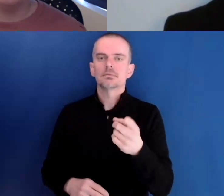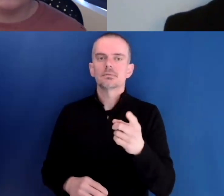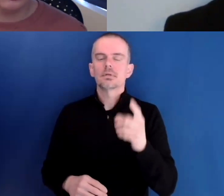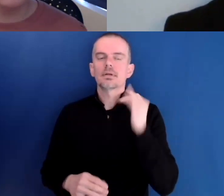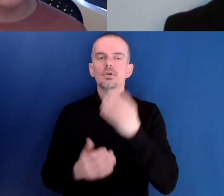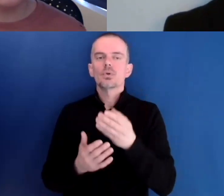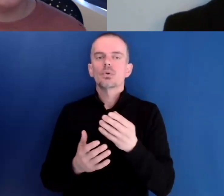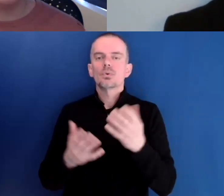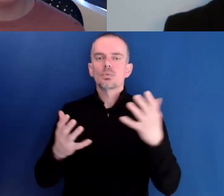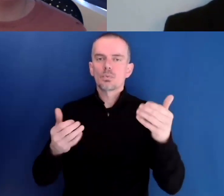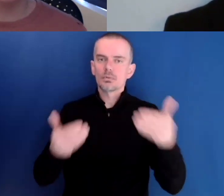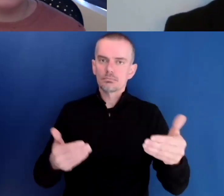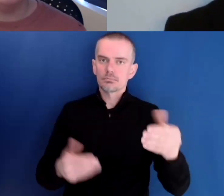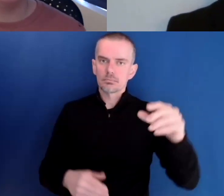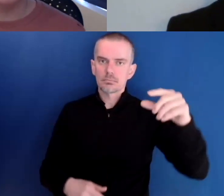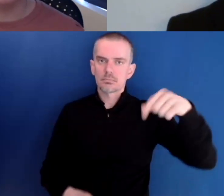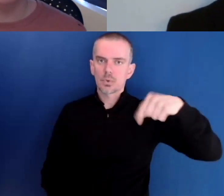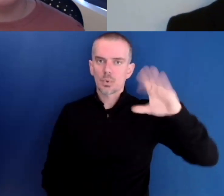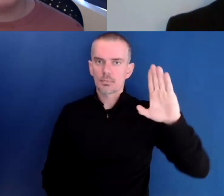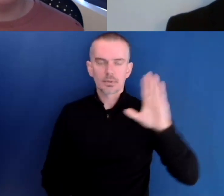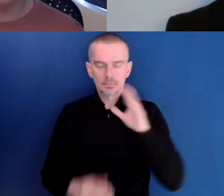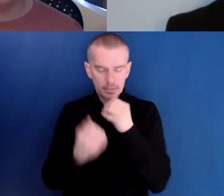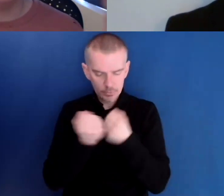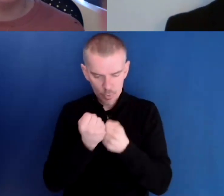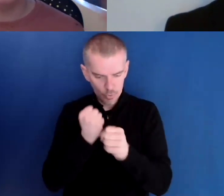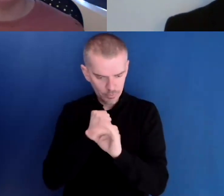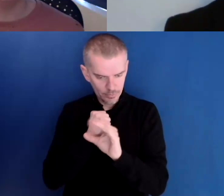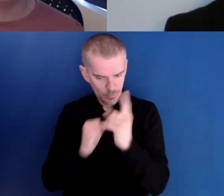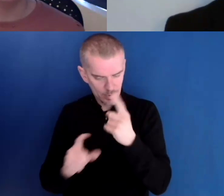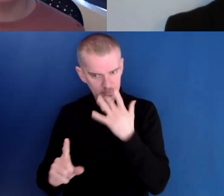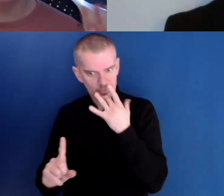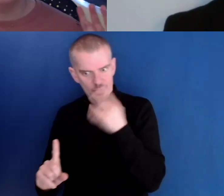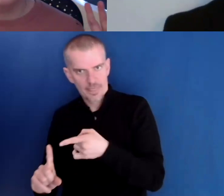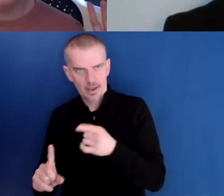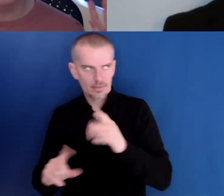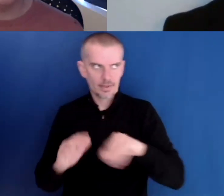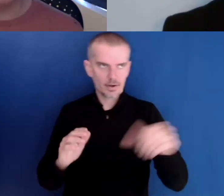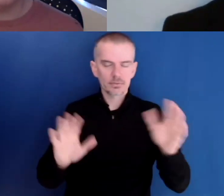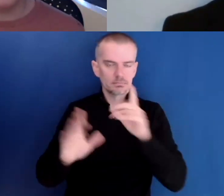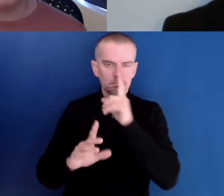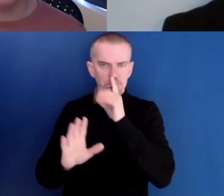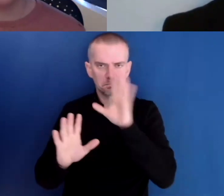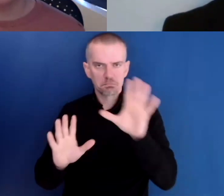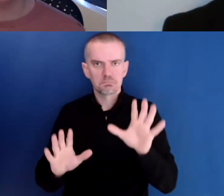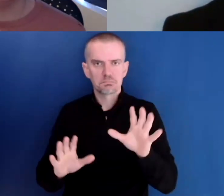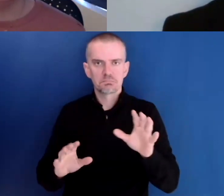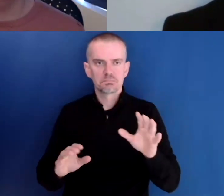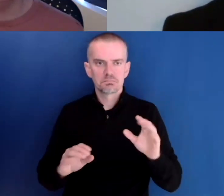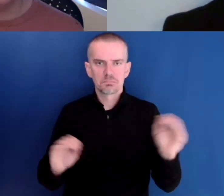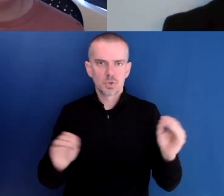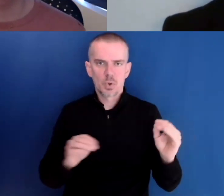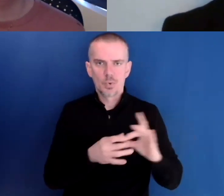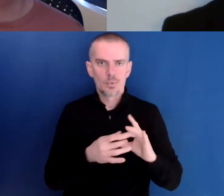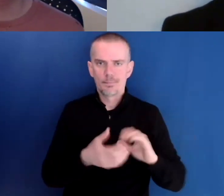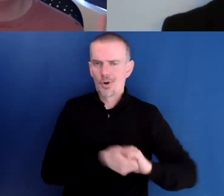if you do want to go with QuickBooks, again, we're not endorsing one platform necessarily over another, and we're not affiliated with QuickBooks at